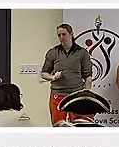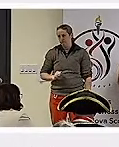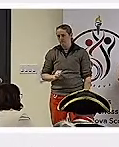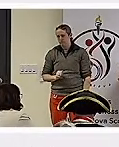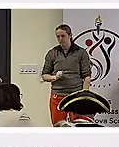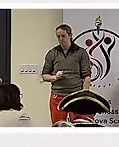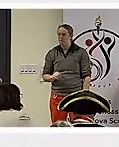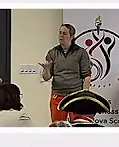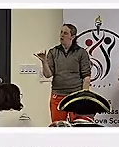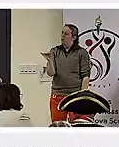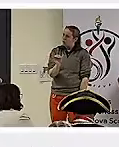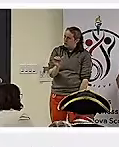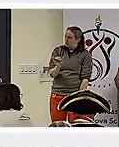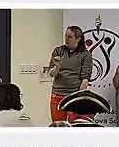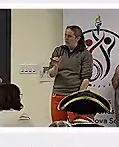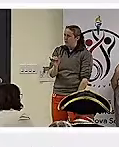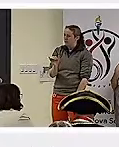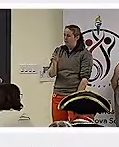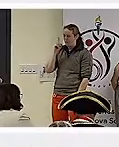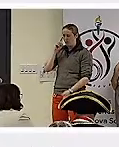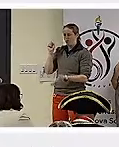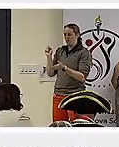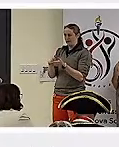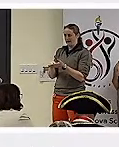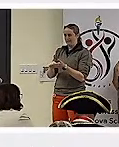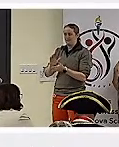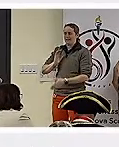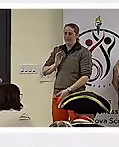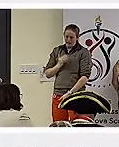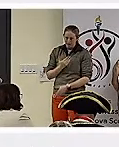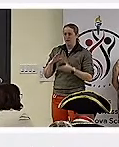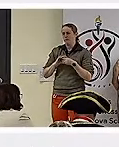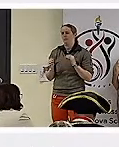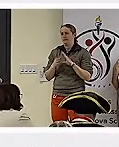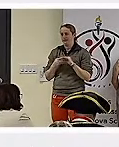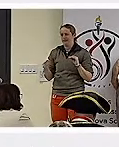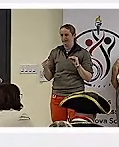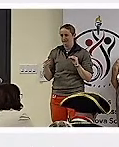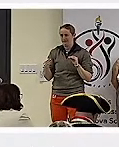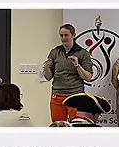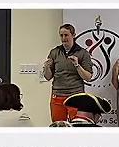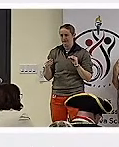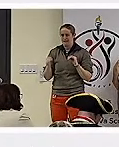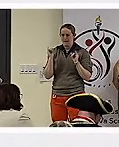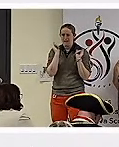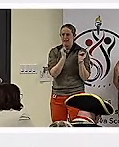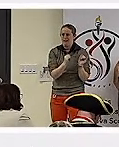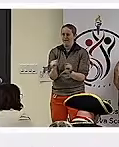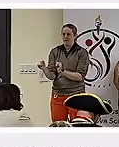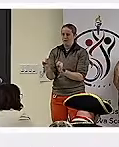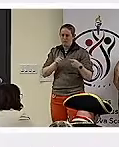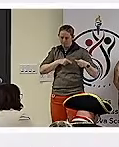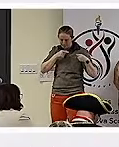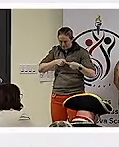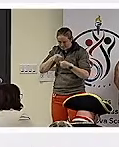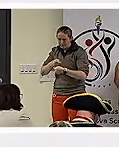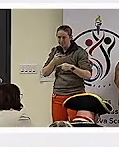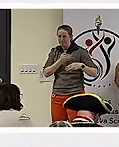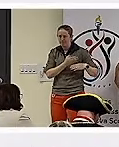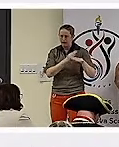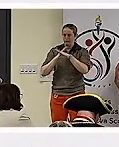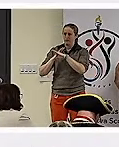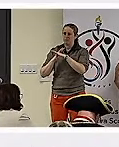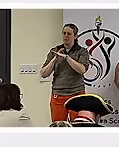time to also recognize our stories and individual struggles, but